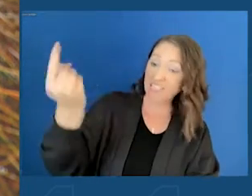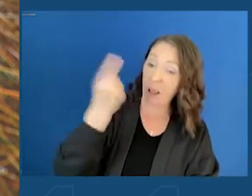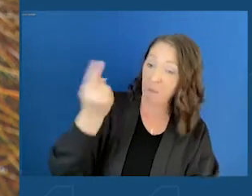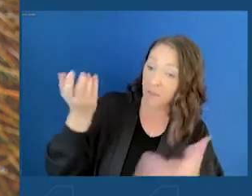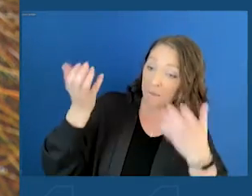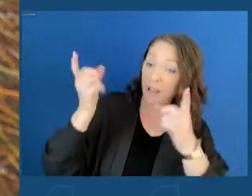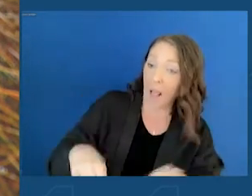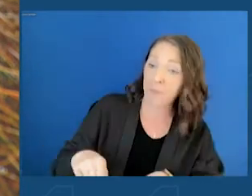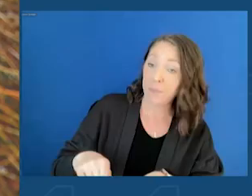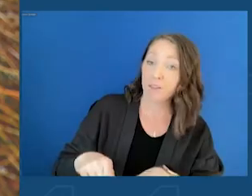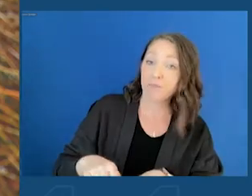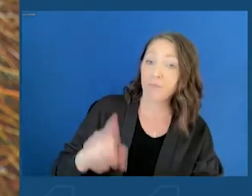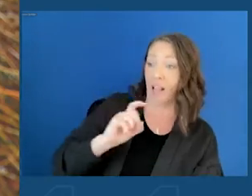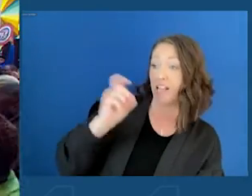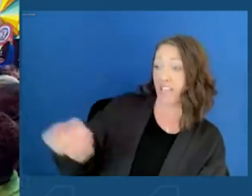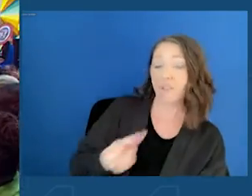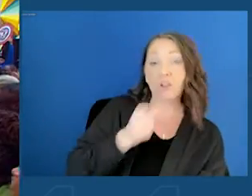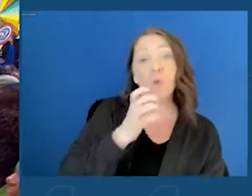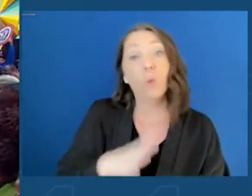woman.